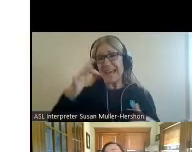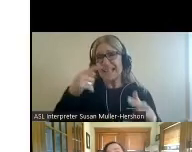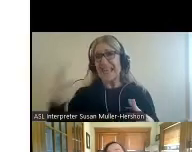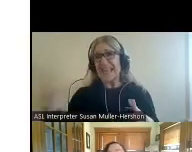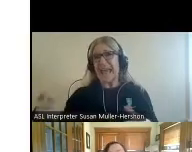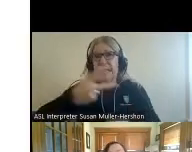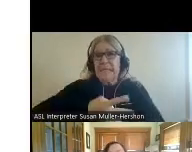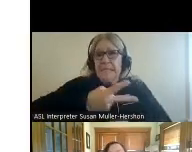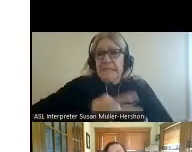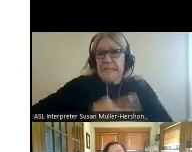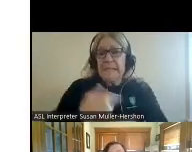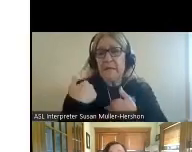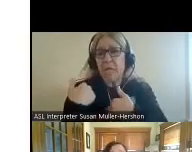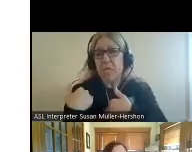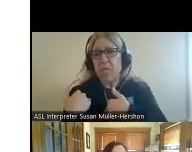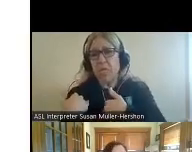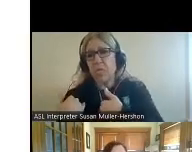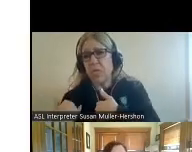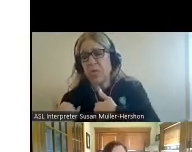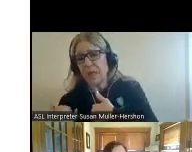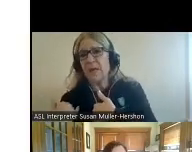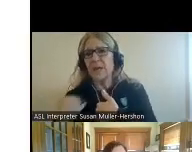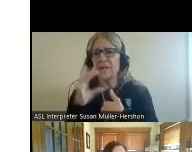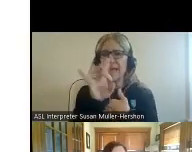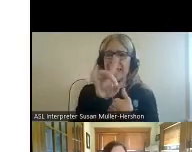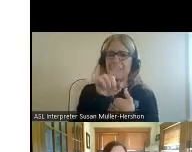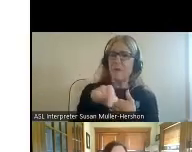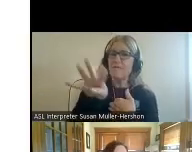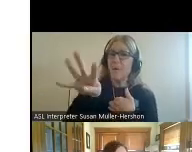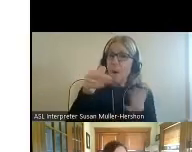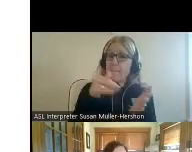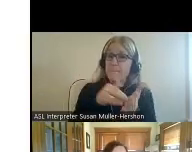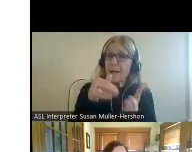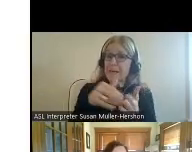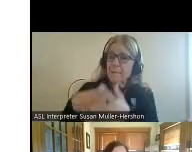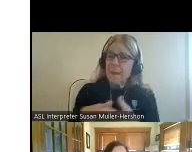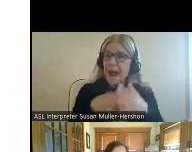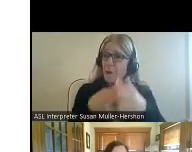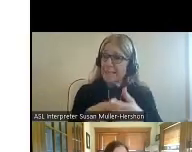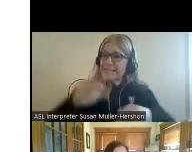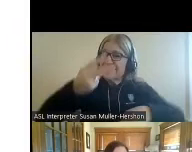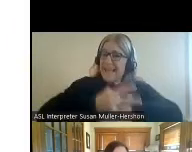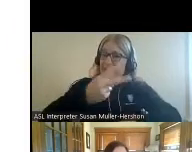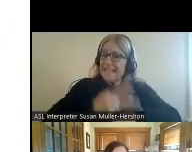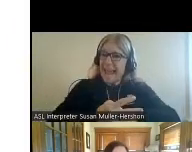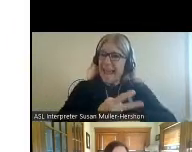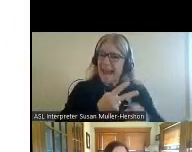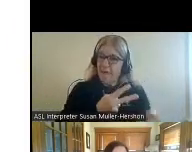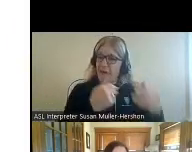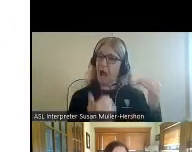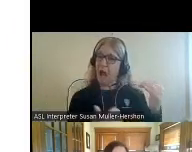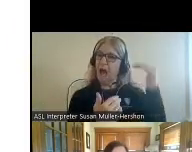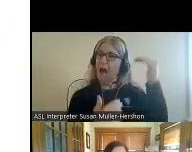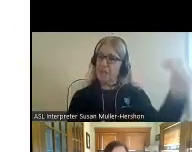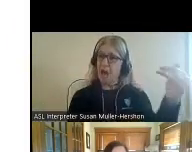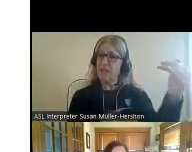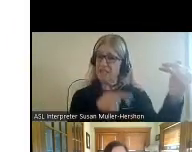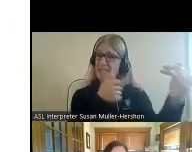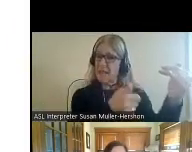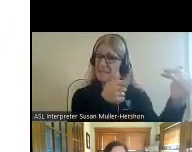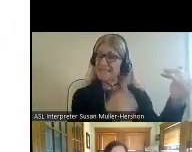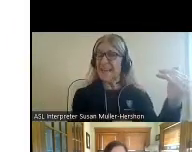burden, with at least 8.4 million Americans providing care to an adult that has an emotional condition or mental